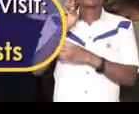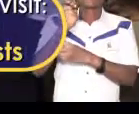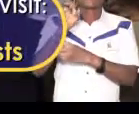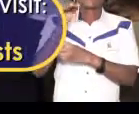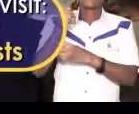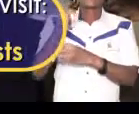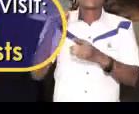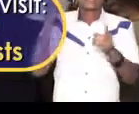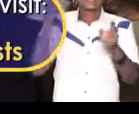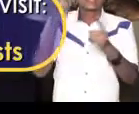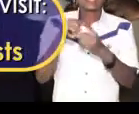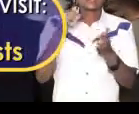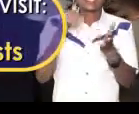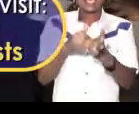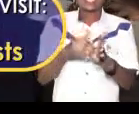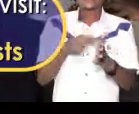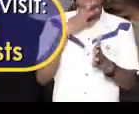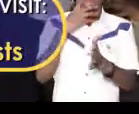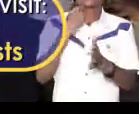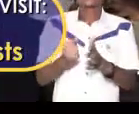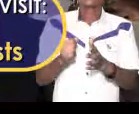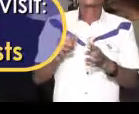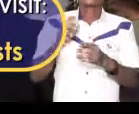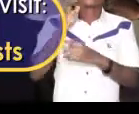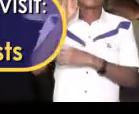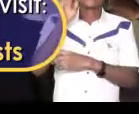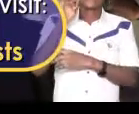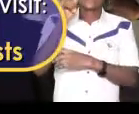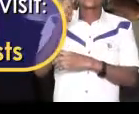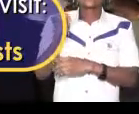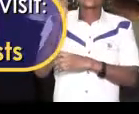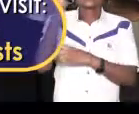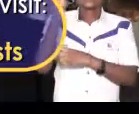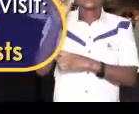bit.ly/LASUBEB tests. The link again is